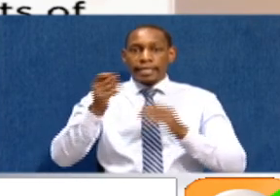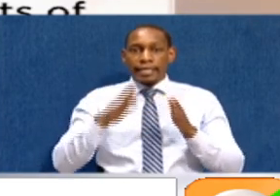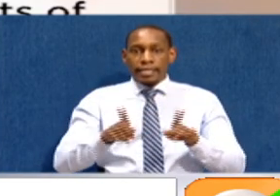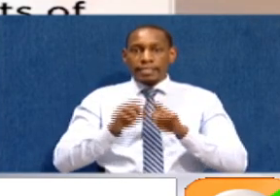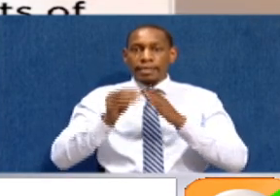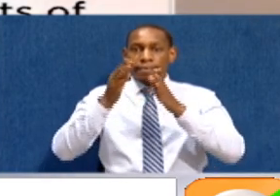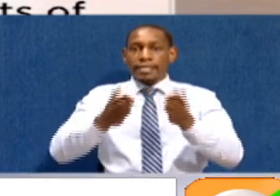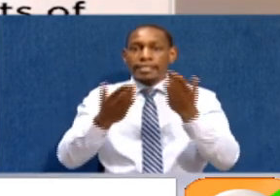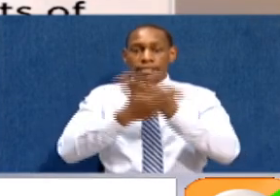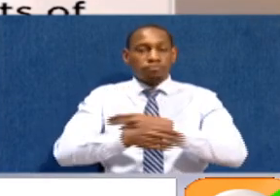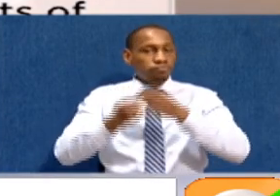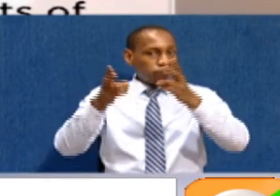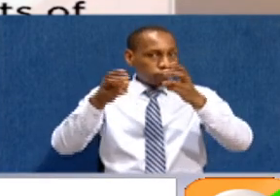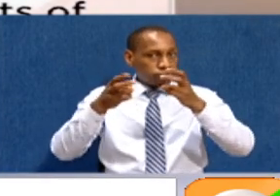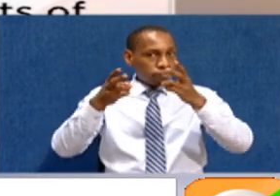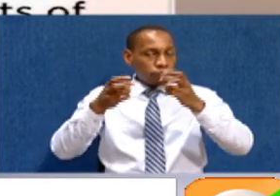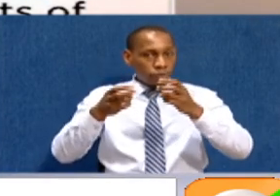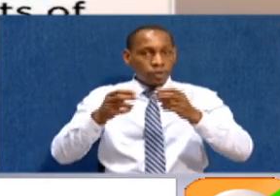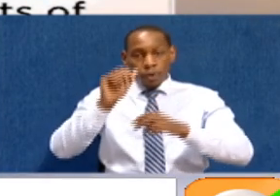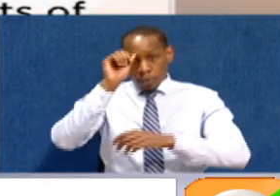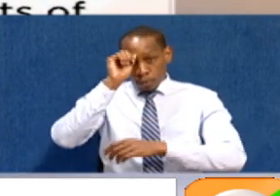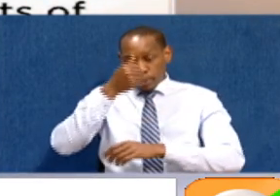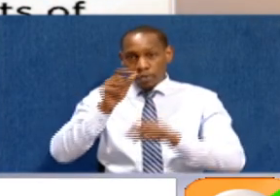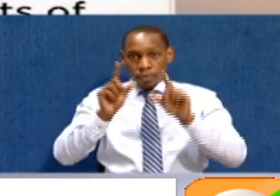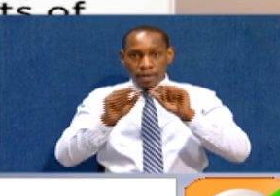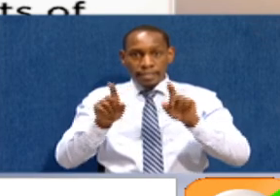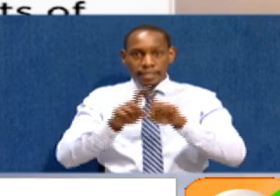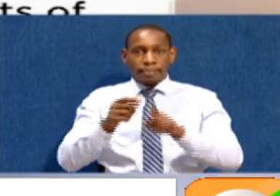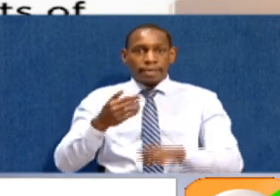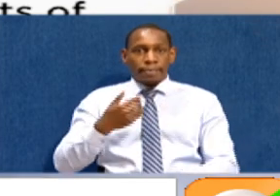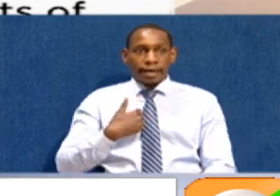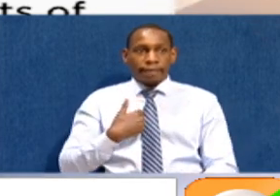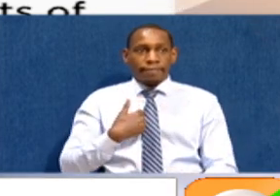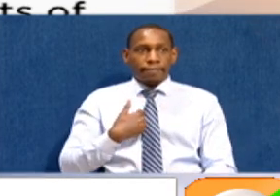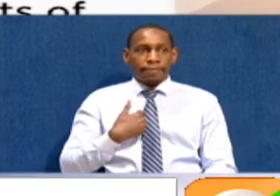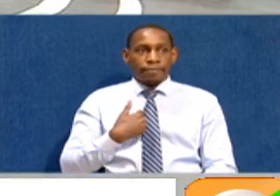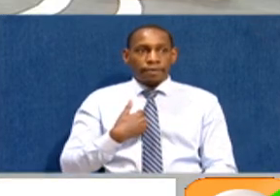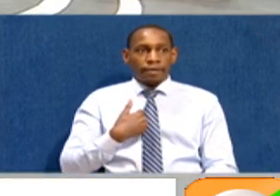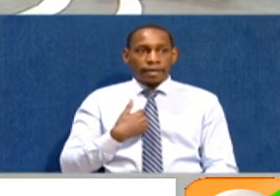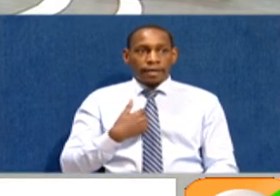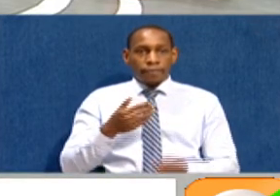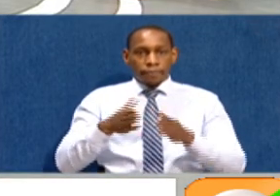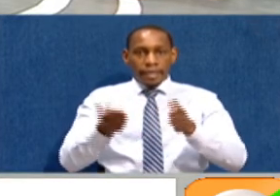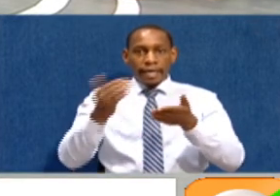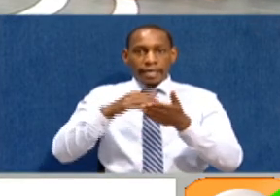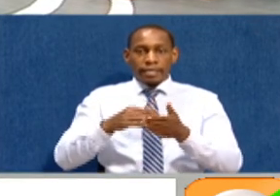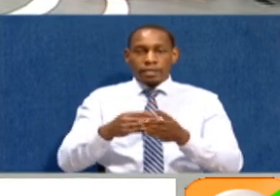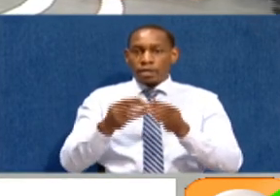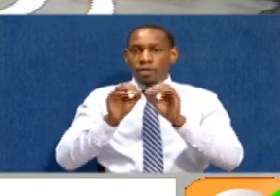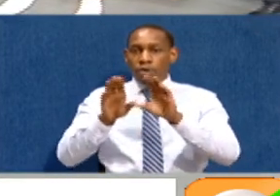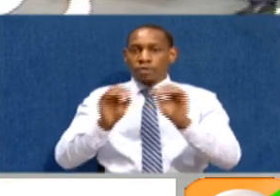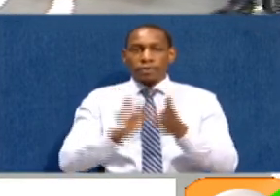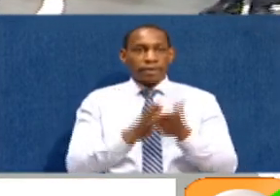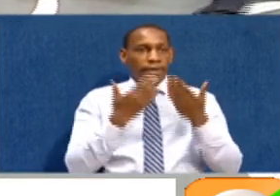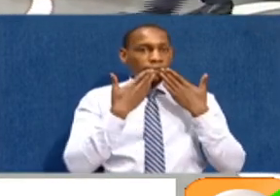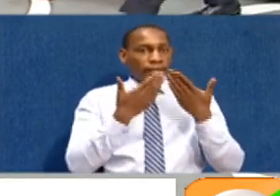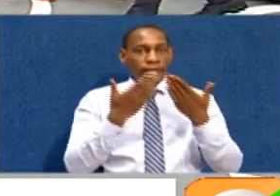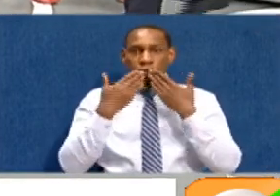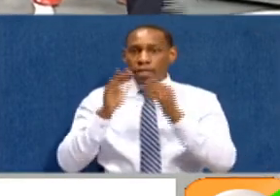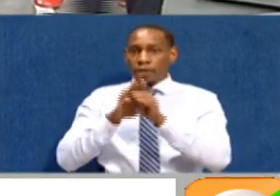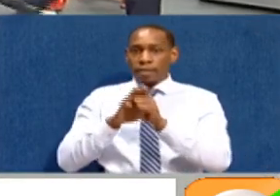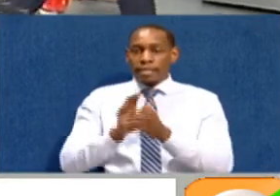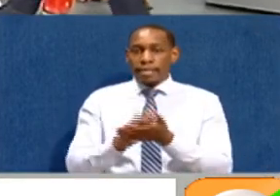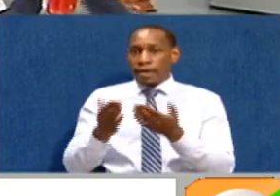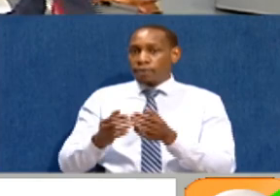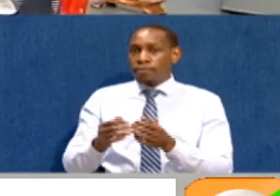leaders tonight listen to these pots of wisdom and find our paths again. It is not lost. Gentlemen, thank you for that. Thank you for all your thank tweets. You.